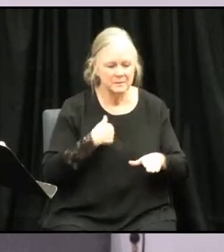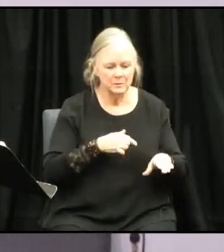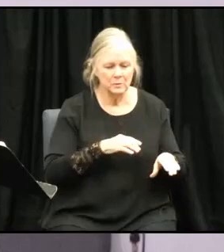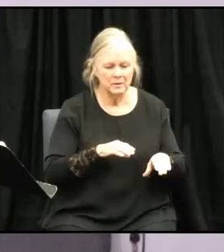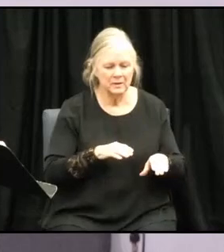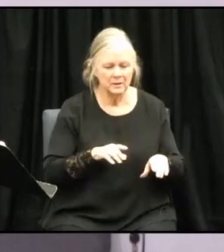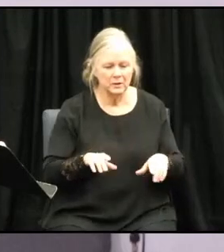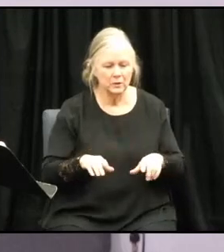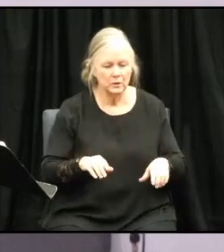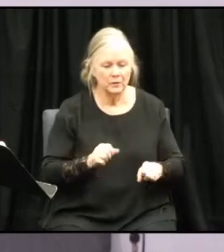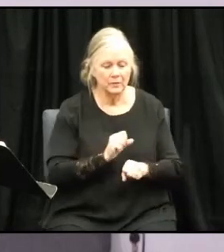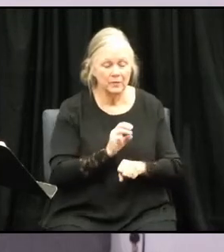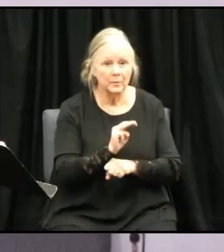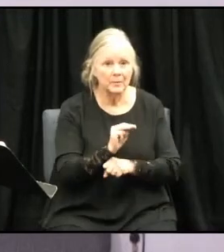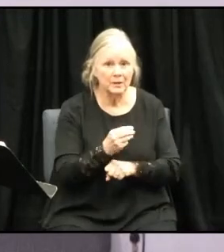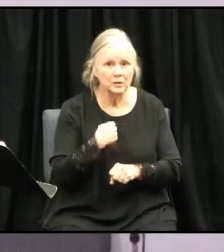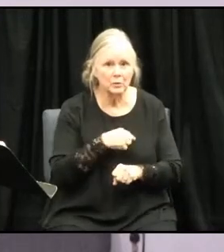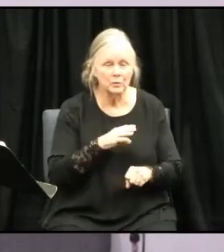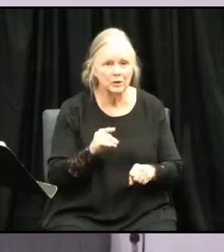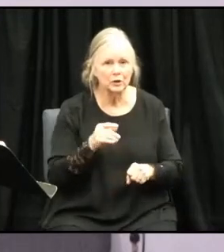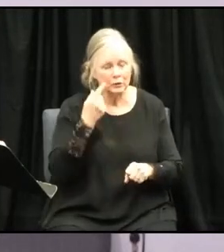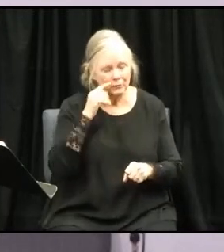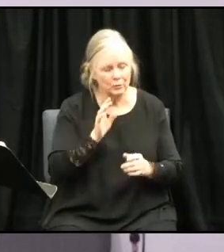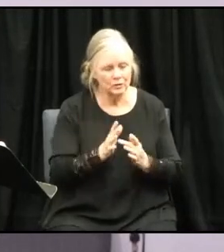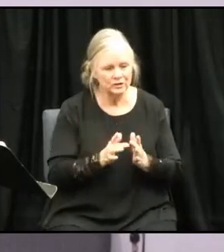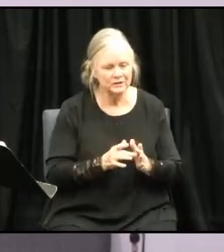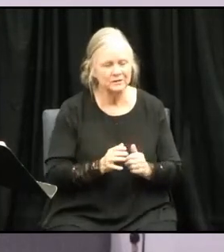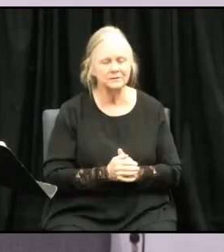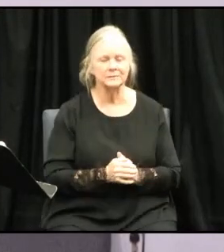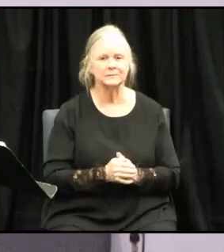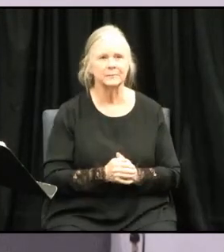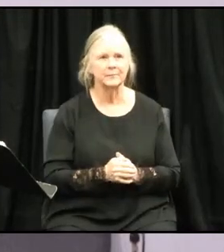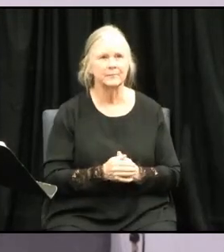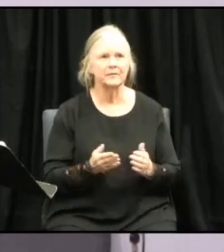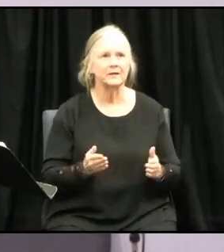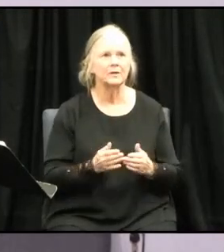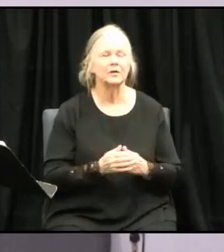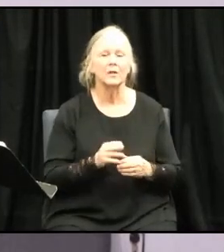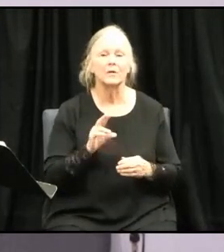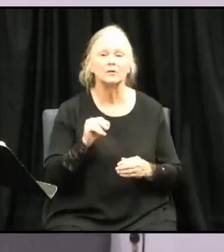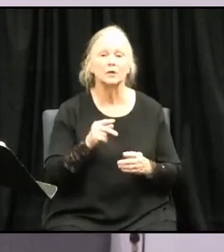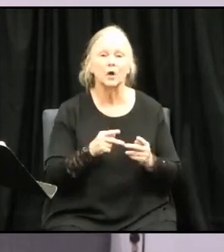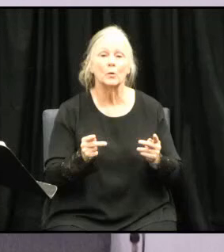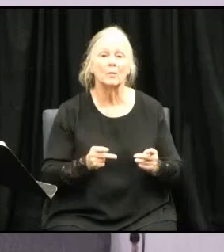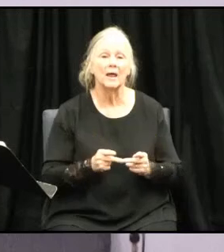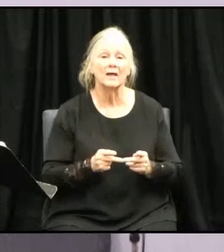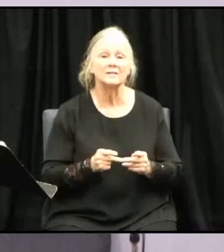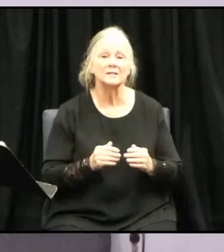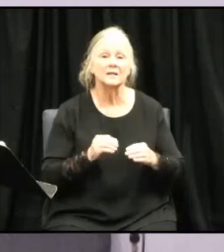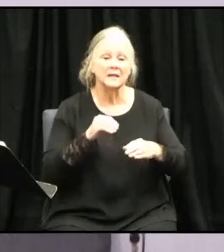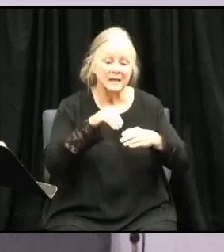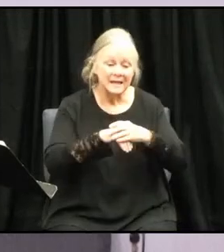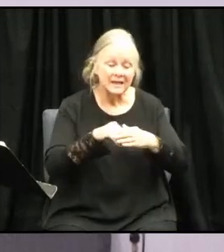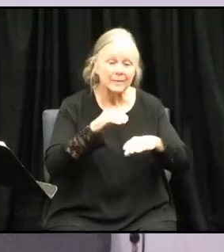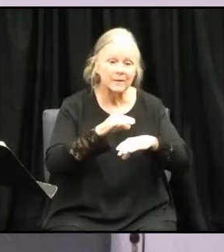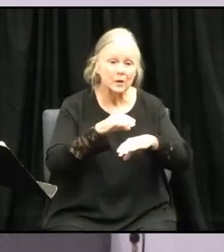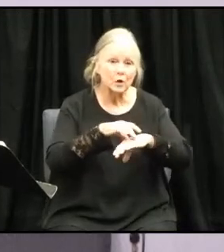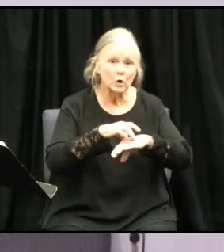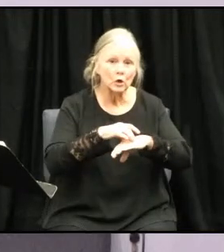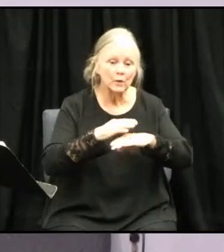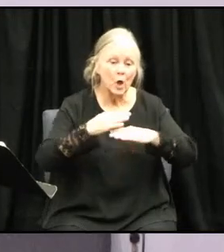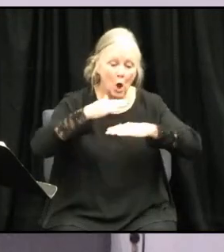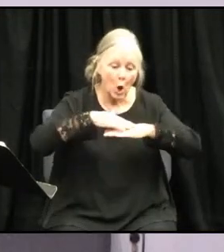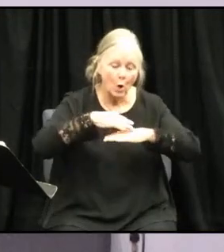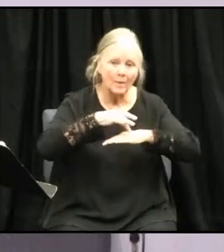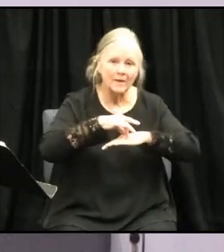is. There's no place under the earth, on the earth, above the earth, that we can go or be carried that is beyond the eyes and